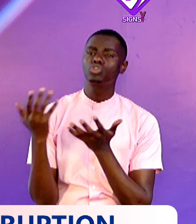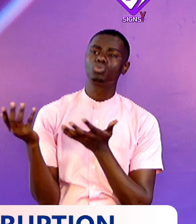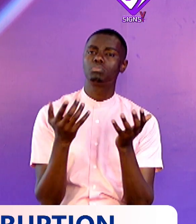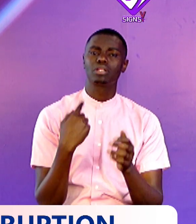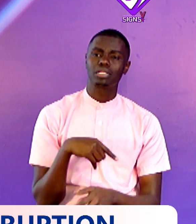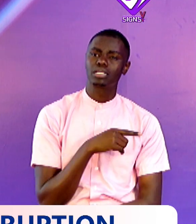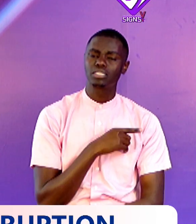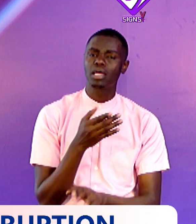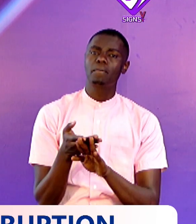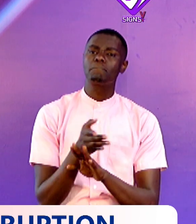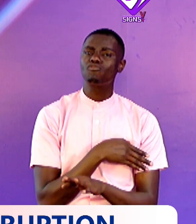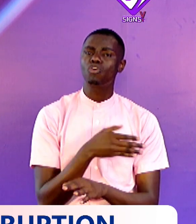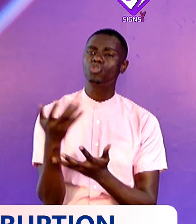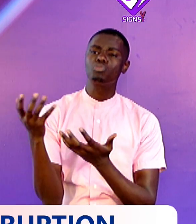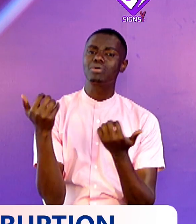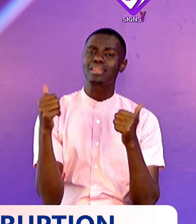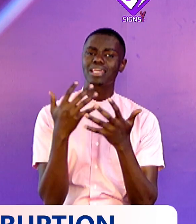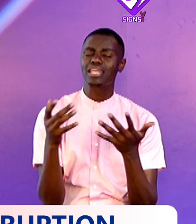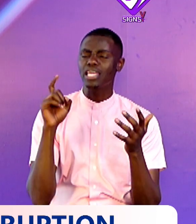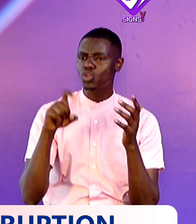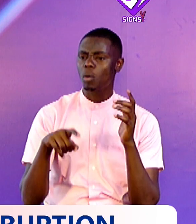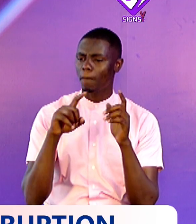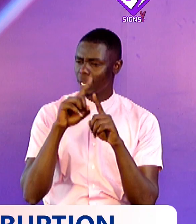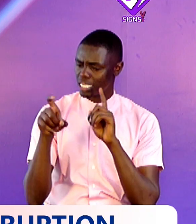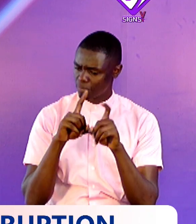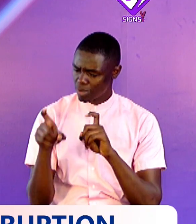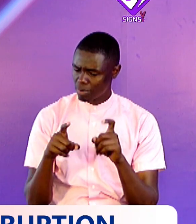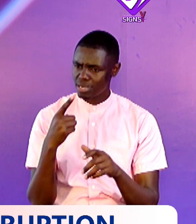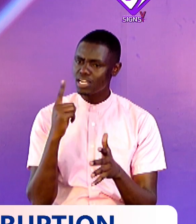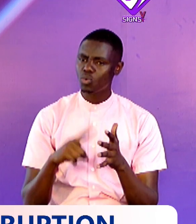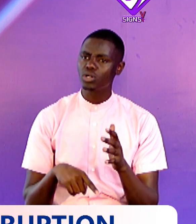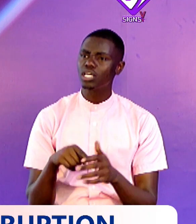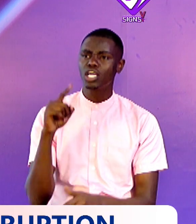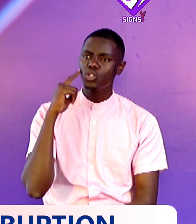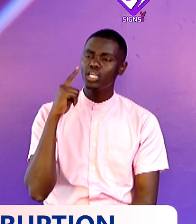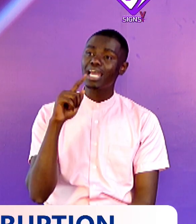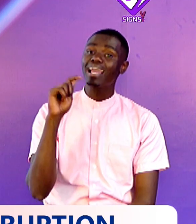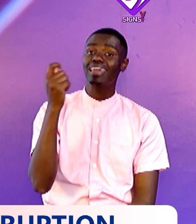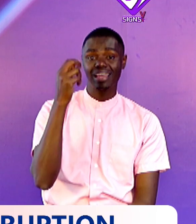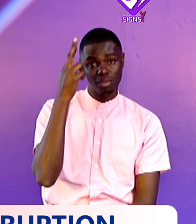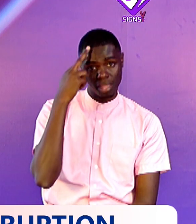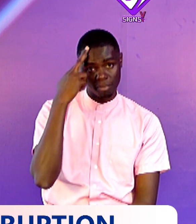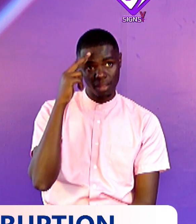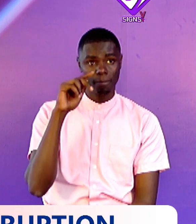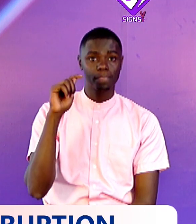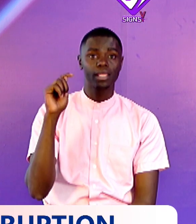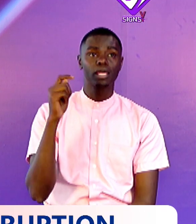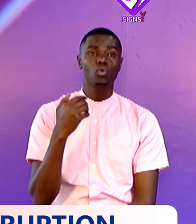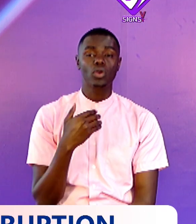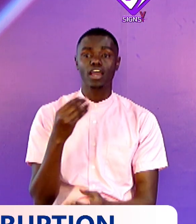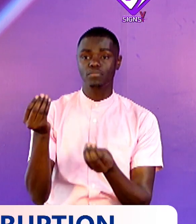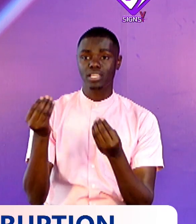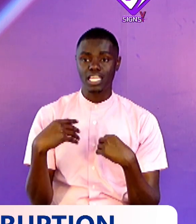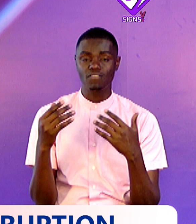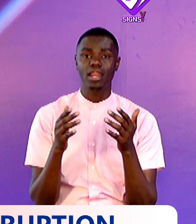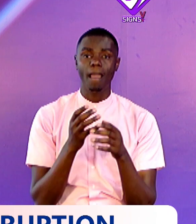you bring it, we have to scrutinize and return it and tell you that this is what we think, because Kenya, remember, we have been given power, their